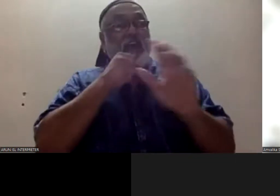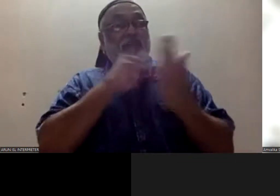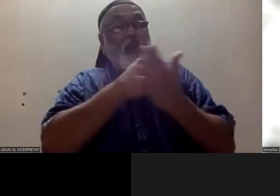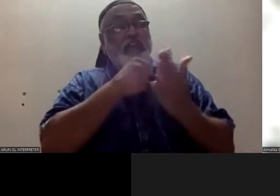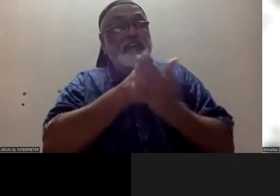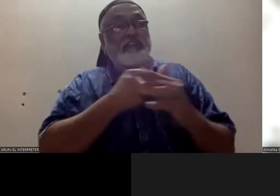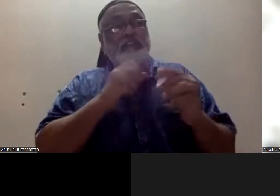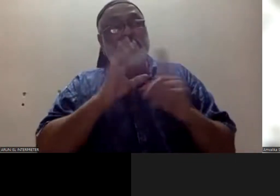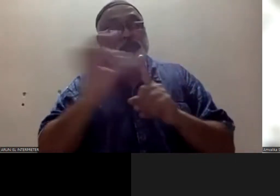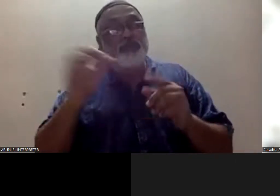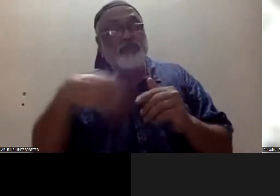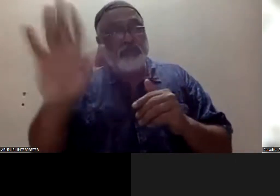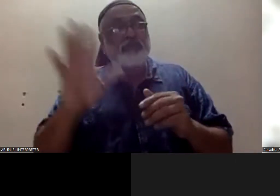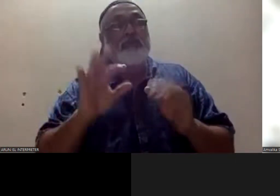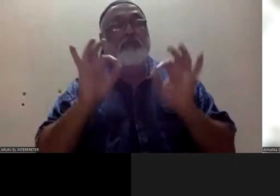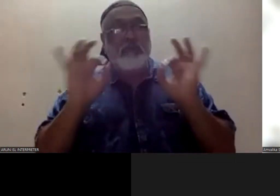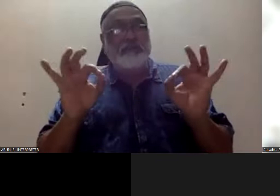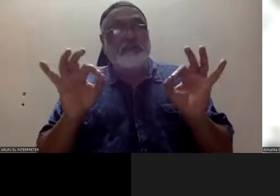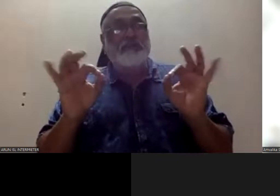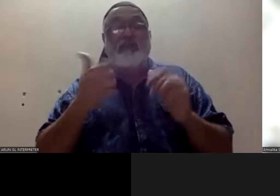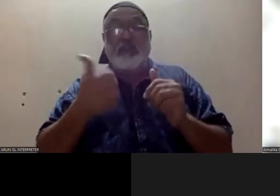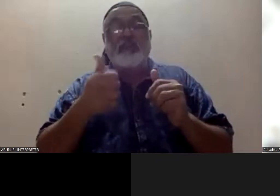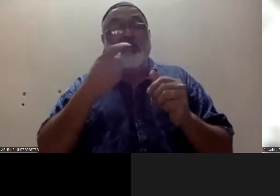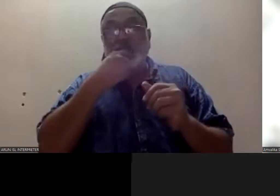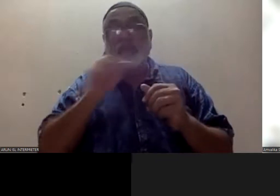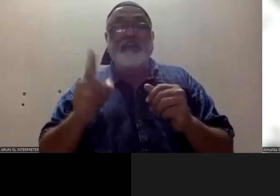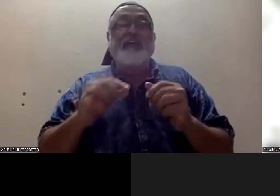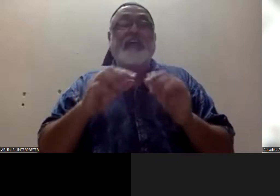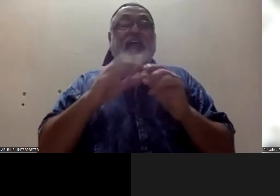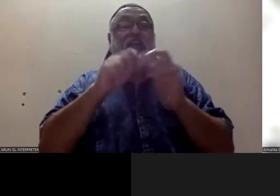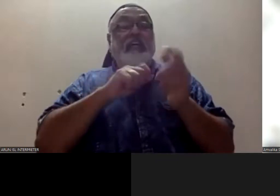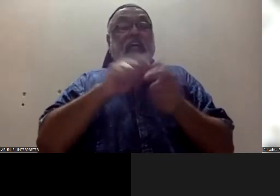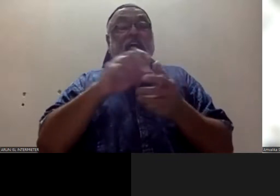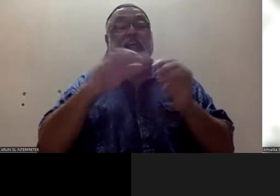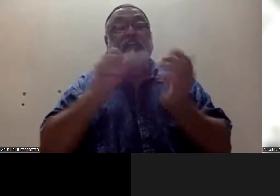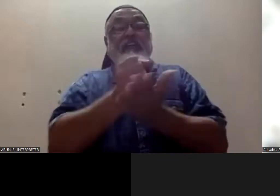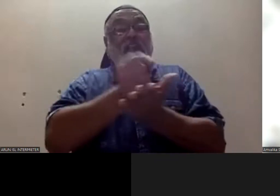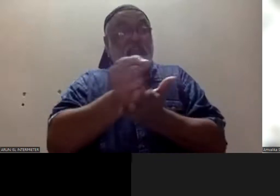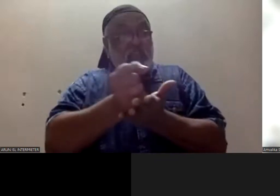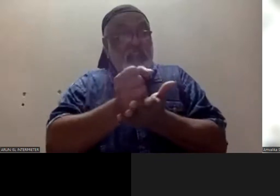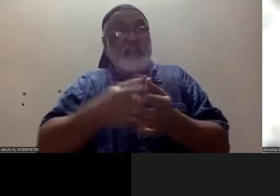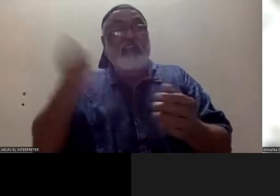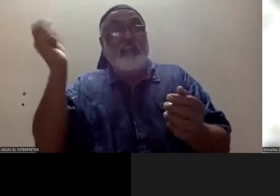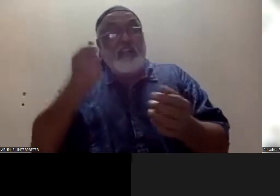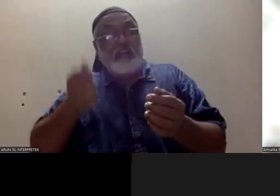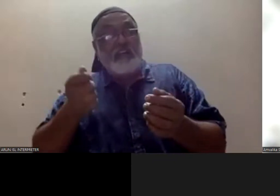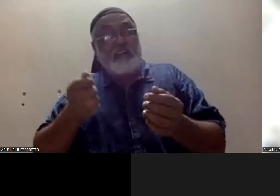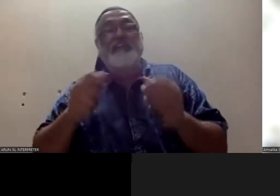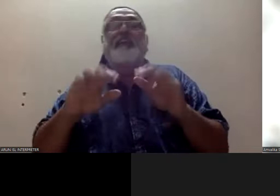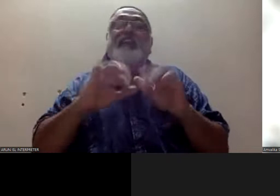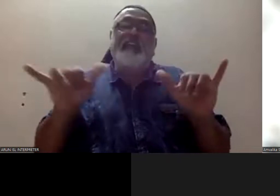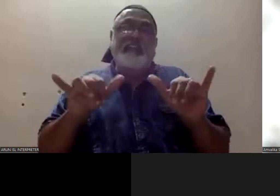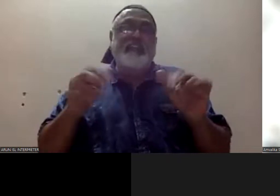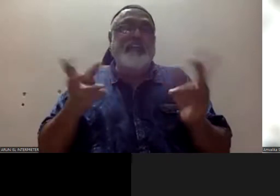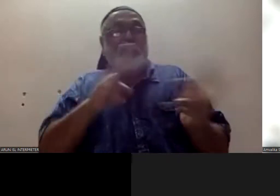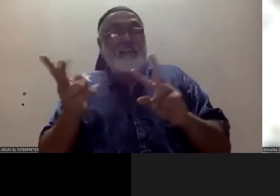because it's a basically the carrot and the stick. So if you basically are doing your work, why not get an incentive when others are not doing